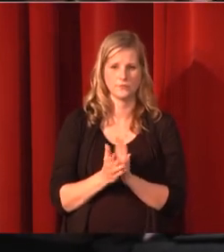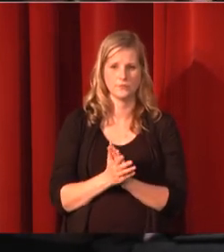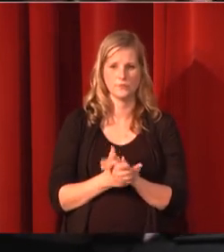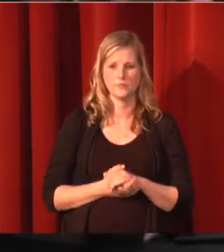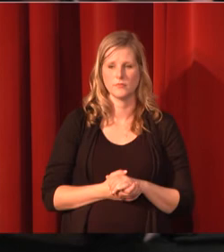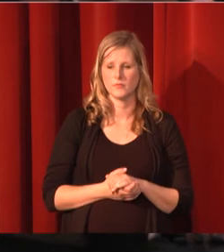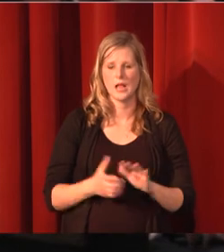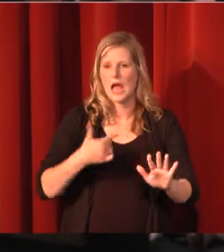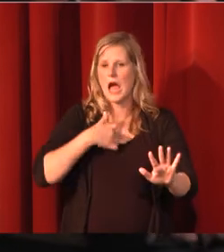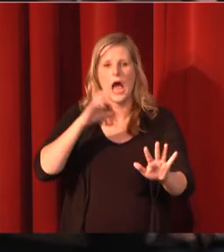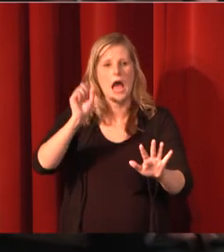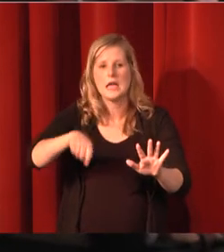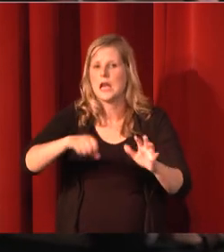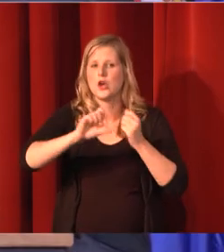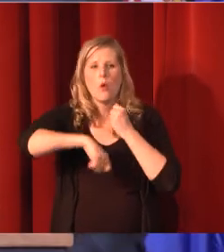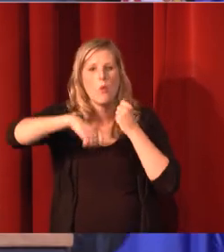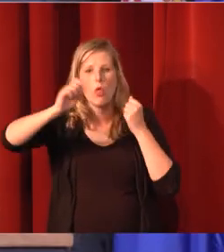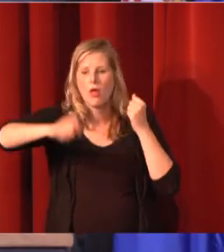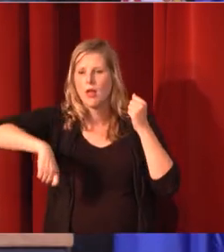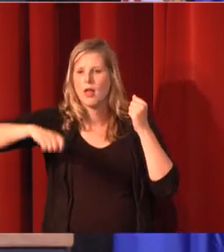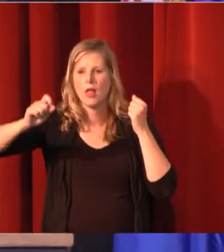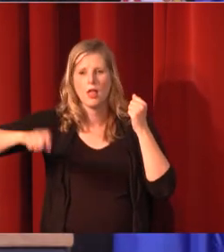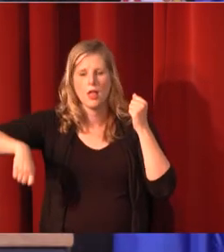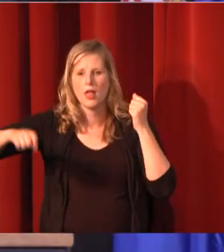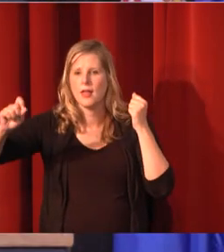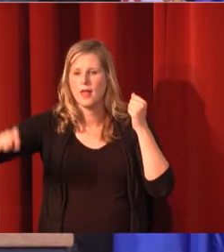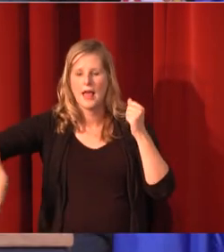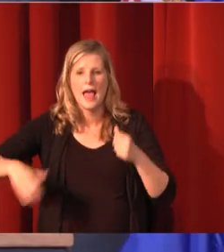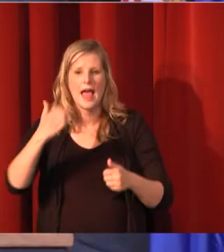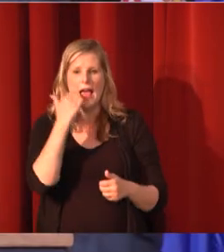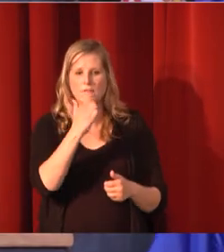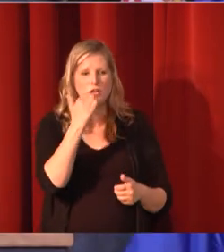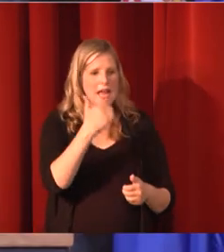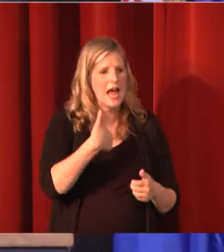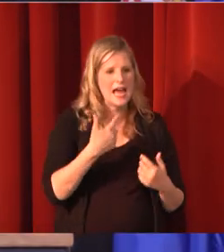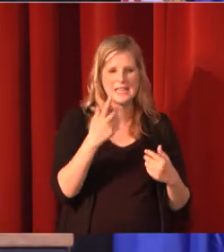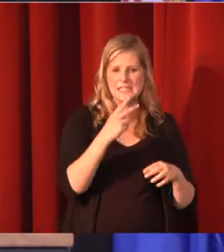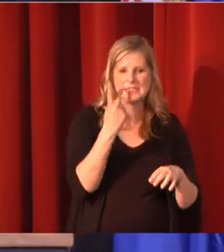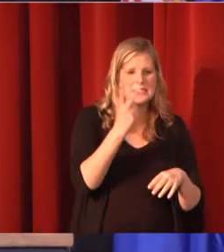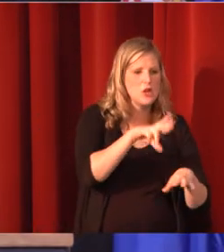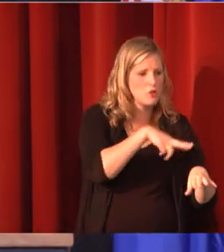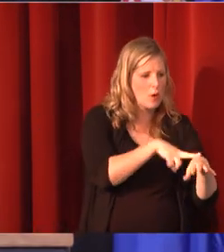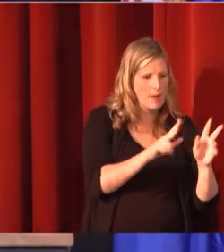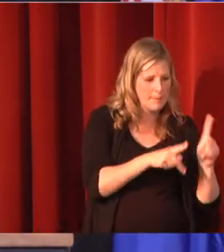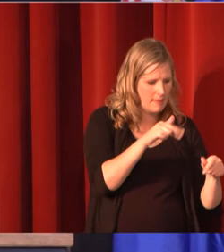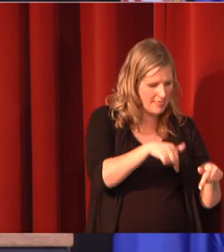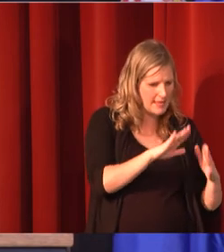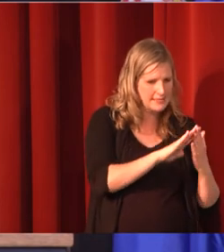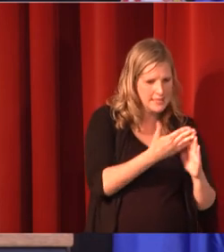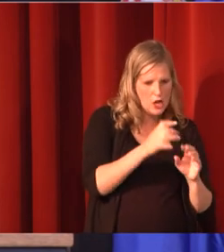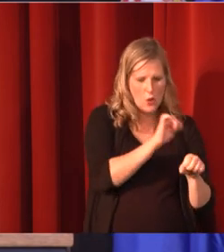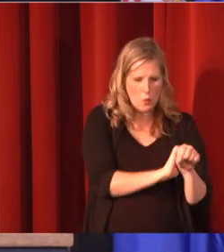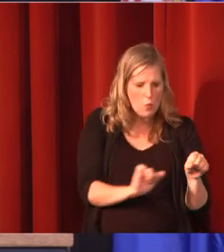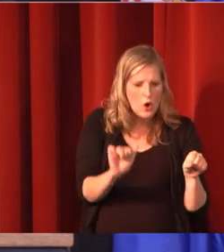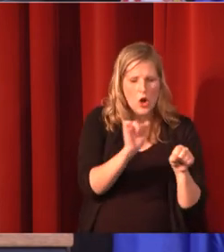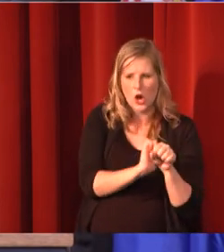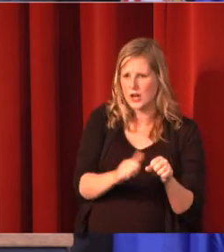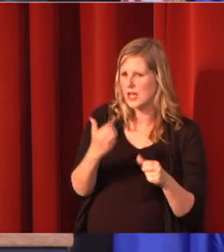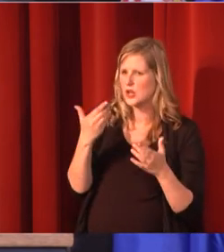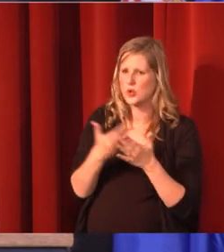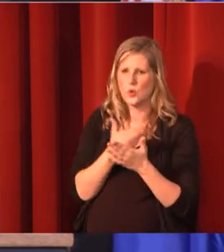you know I could go on and on every day I see ordinary people all over this city working together to do extraordinary